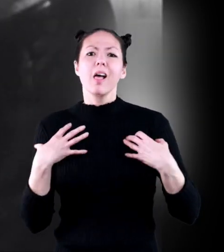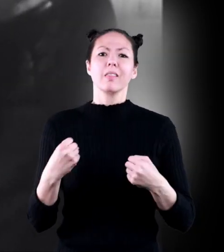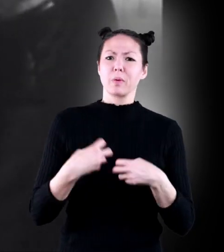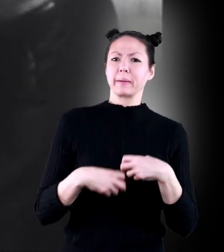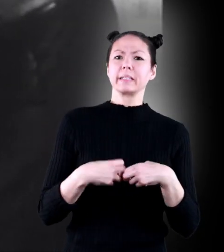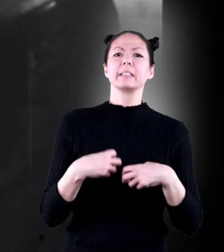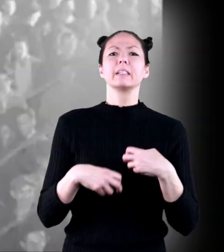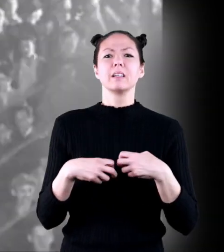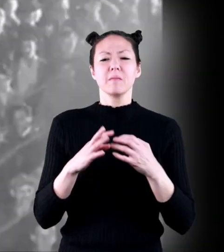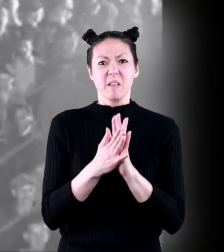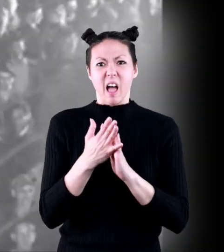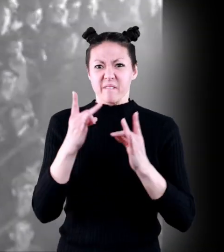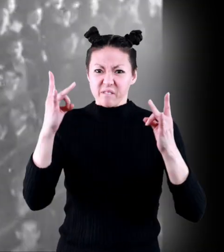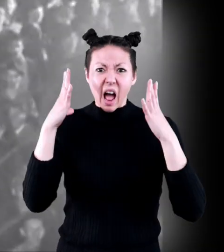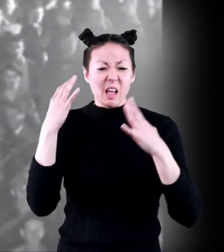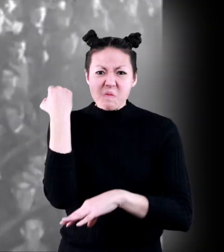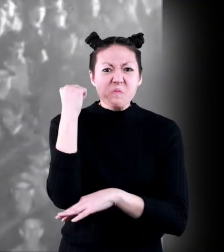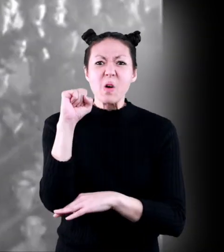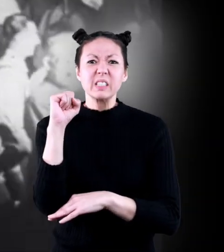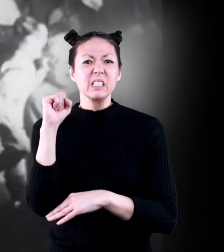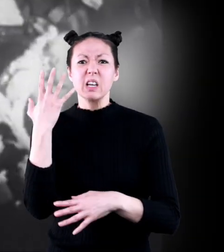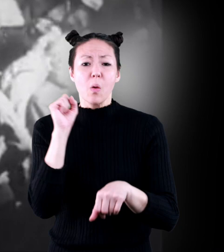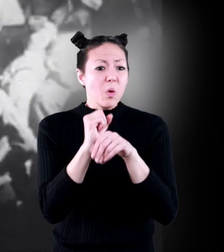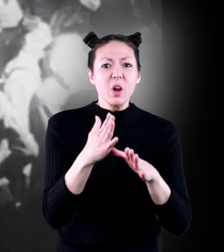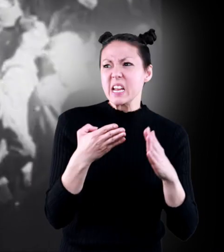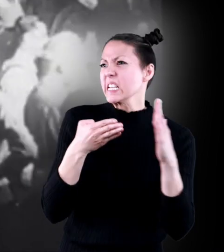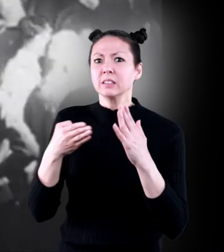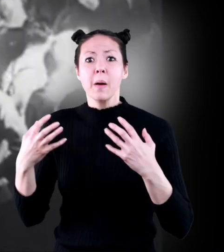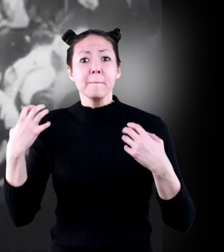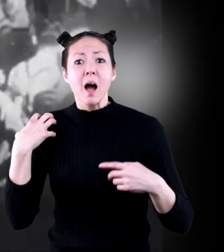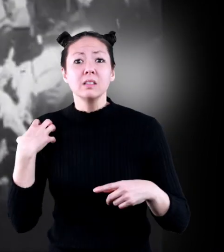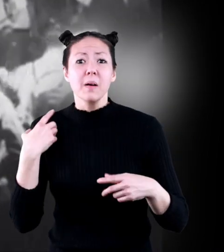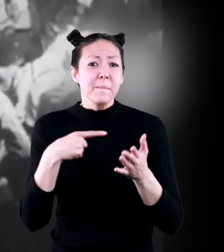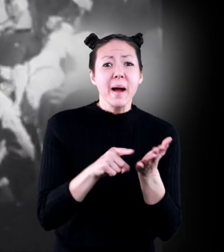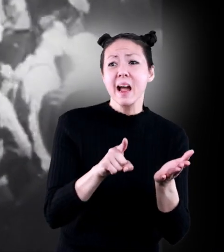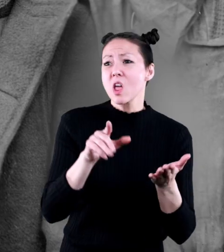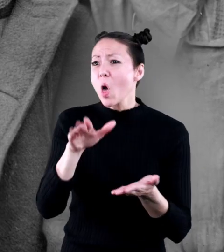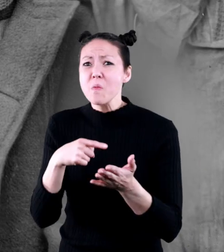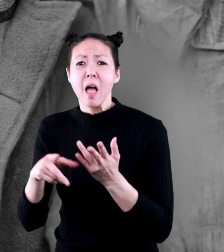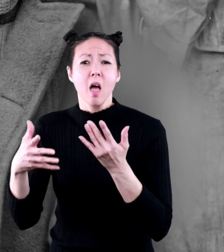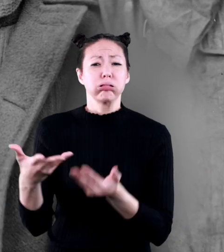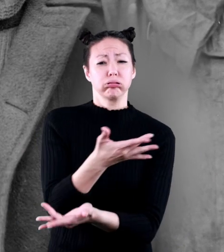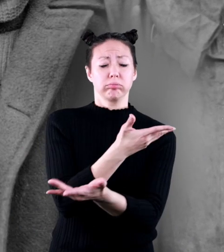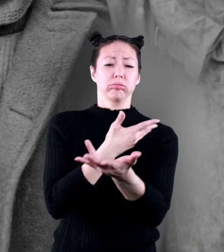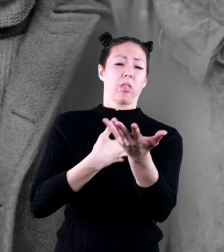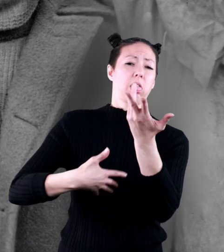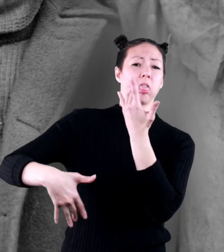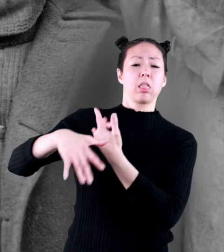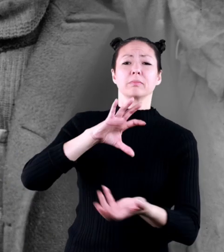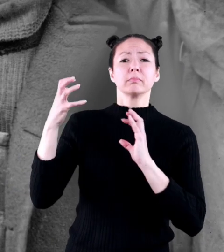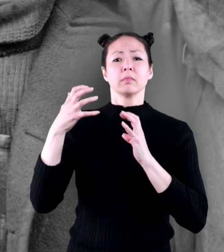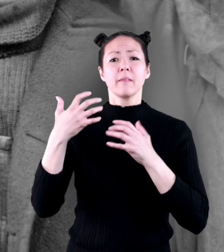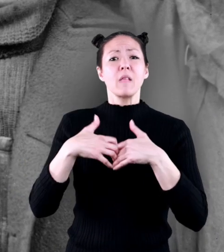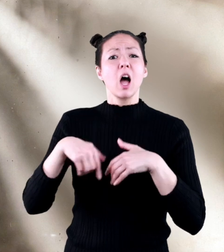as violence stemming from the protests of workers against bosses who were paying very low wages. Some factories were even